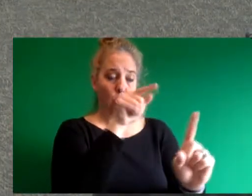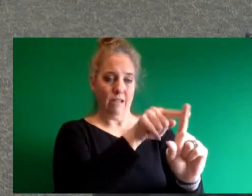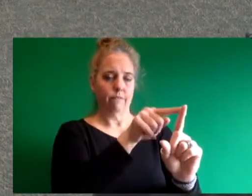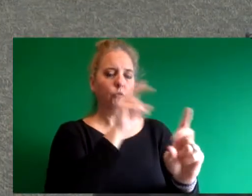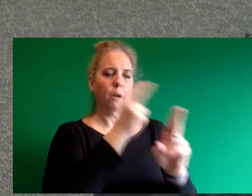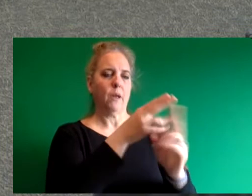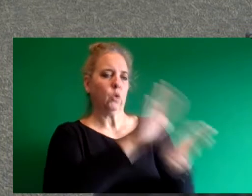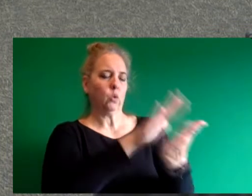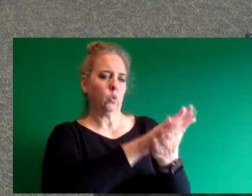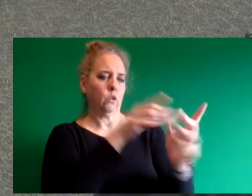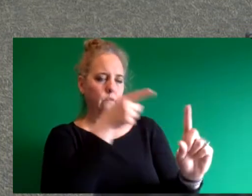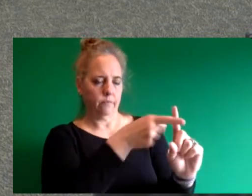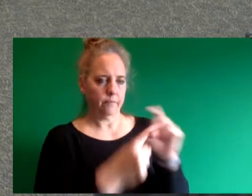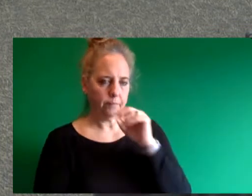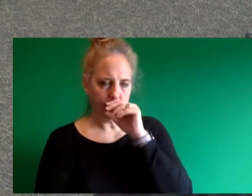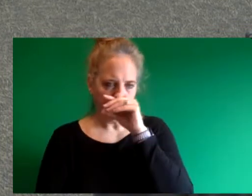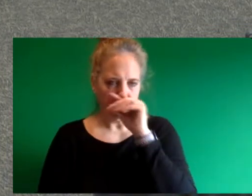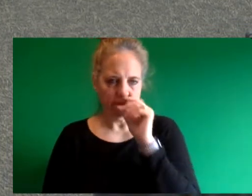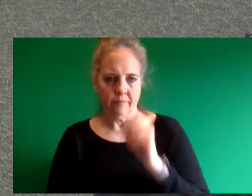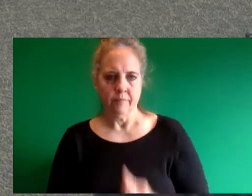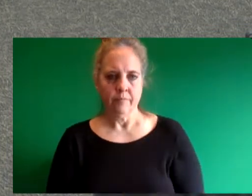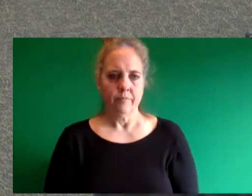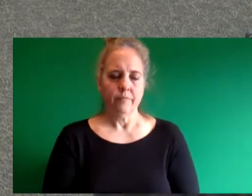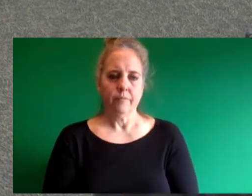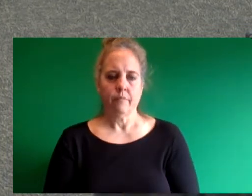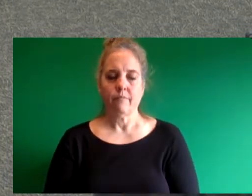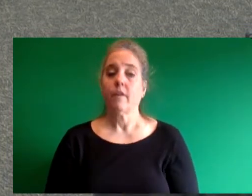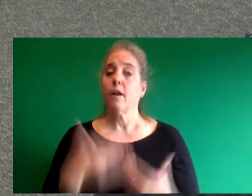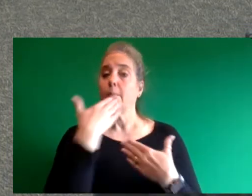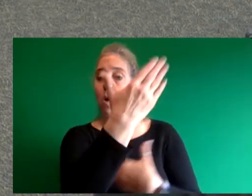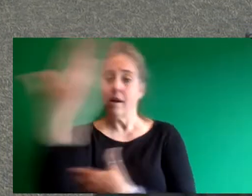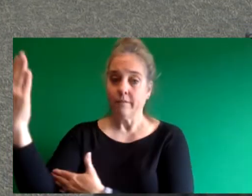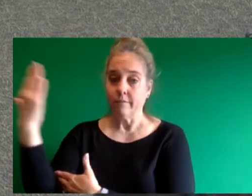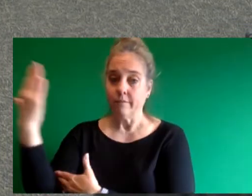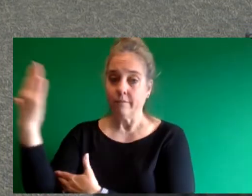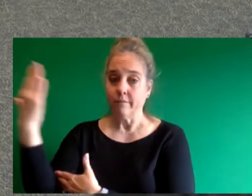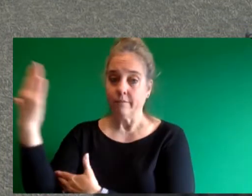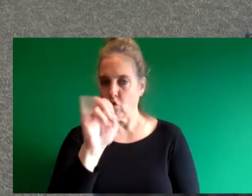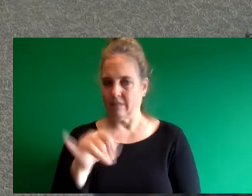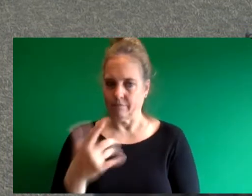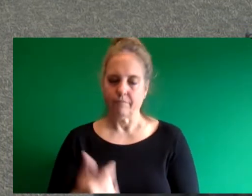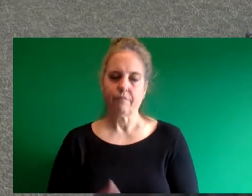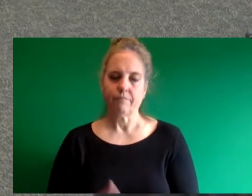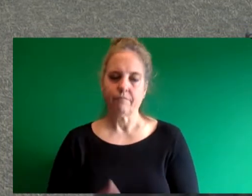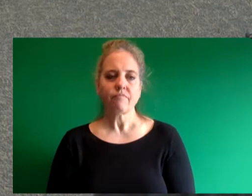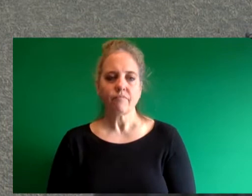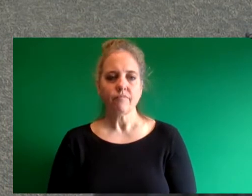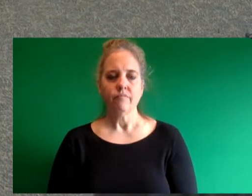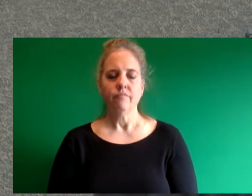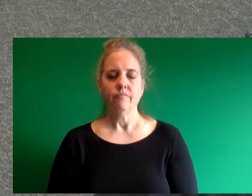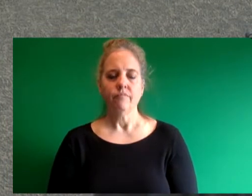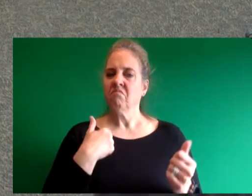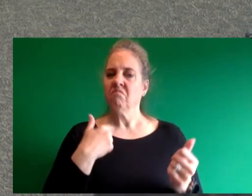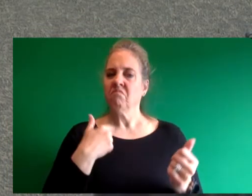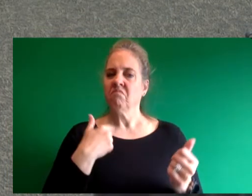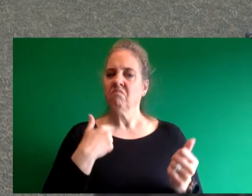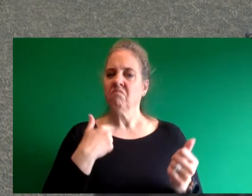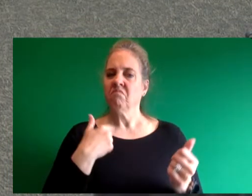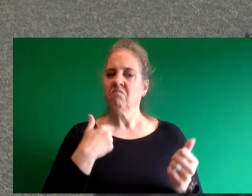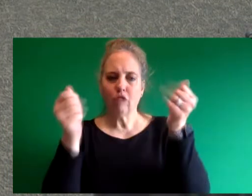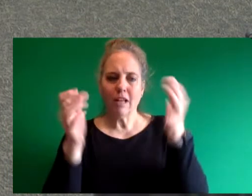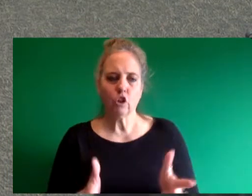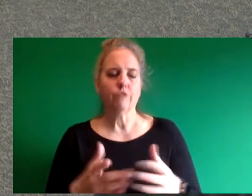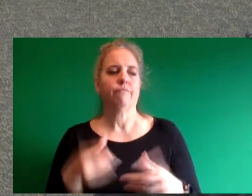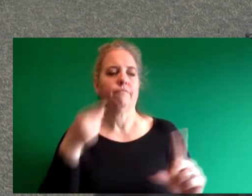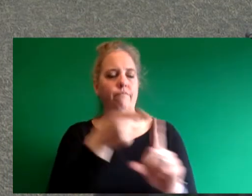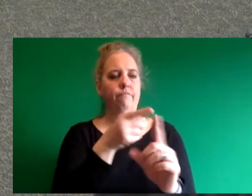Good morning, everybody. My name is Corey Notstein. I serve as the Executive Director of Student Success and Wellness for School District 11. And I was looking at your agenda, and usually I have to speak